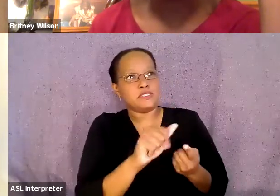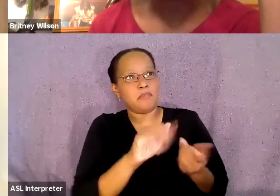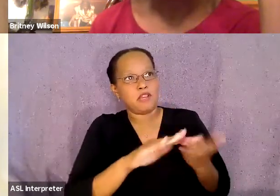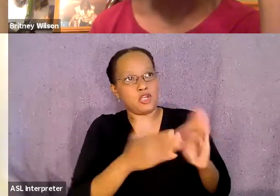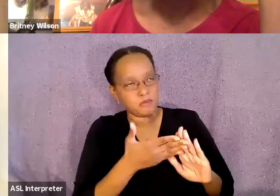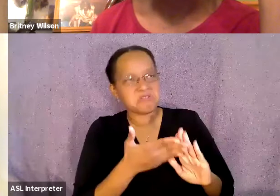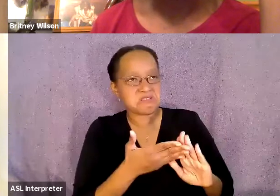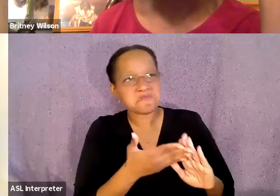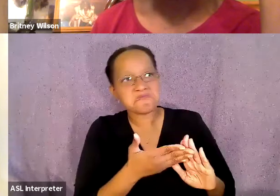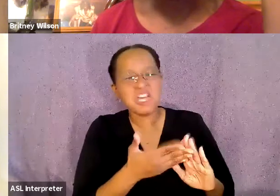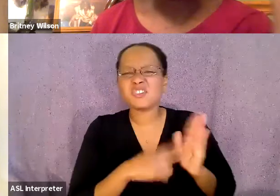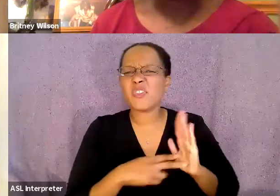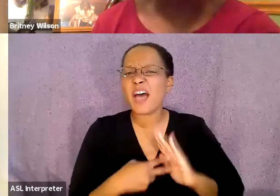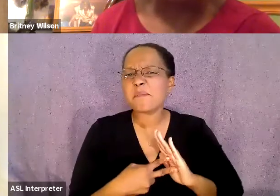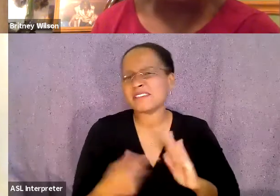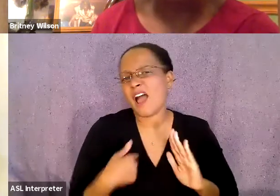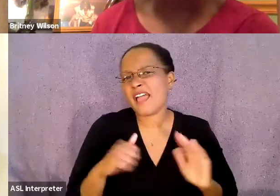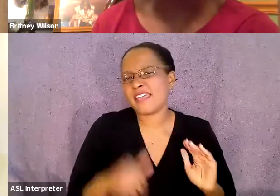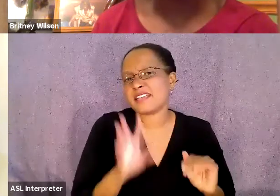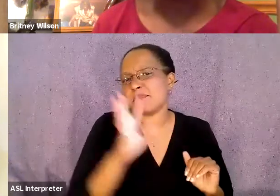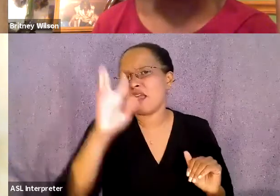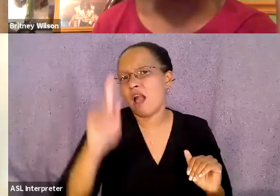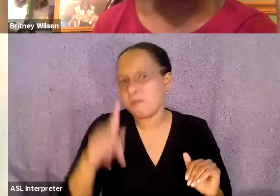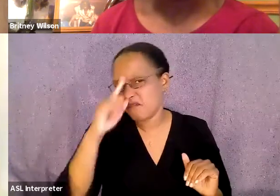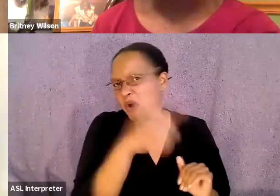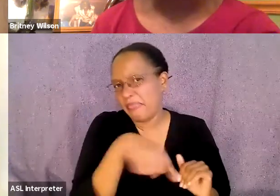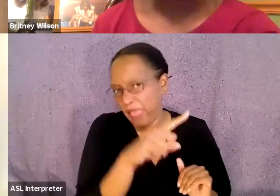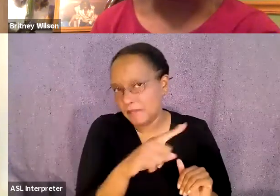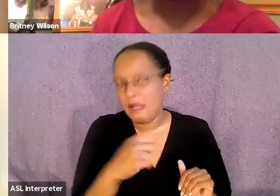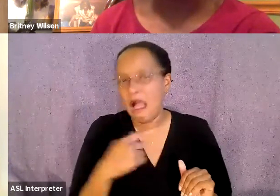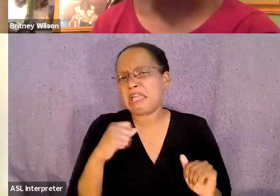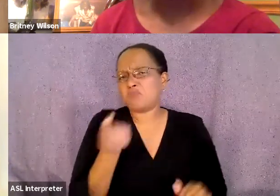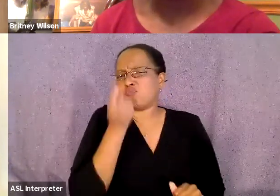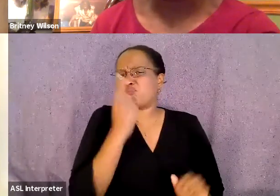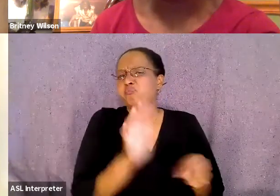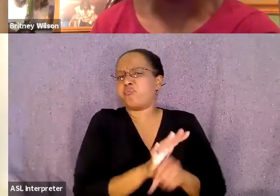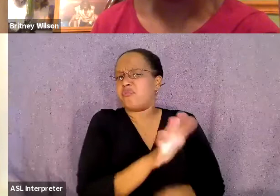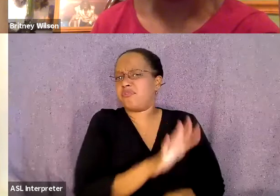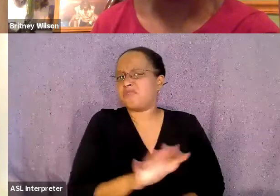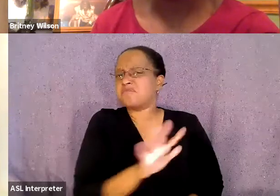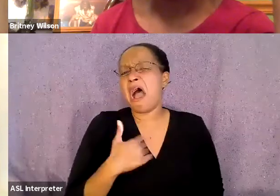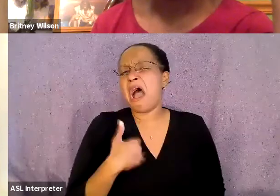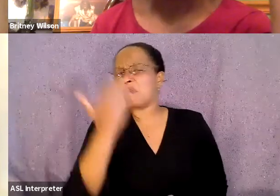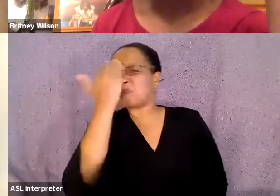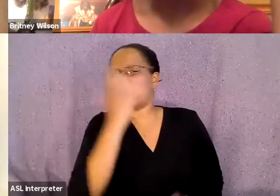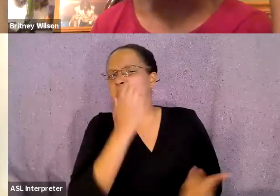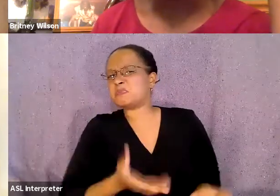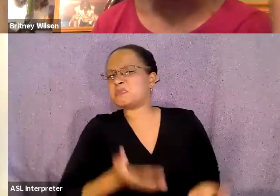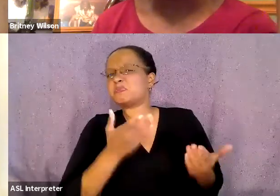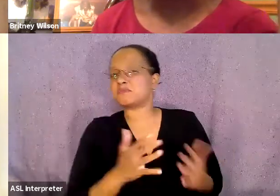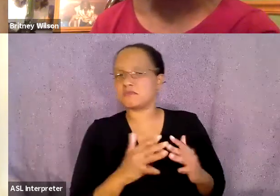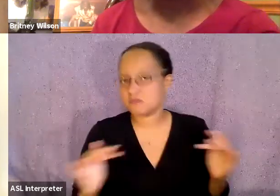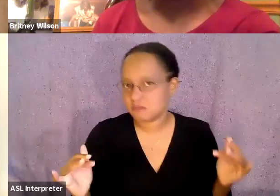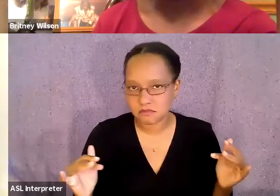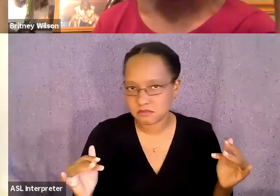community, that they can speak for us, understand us, know us, et cetera, et cetera.